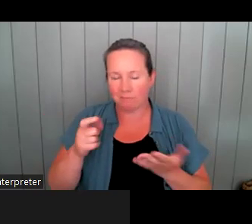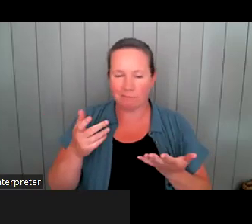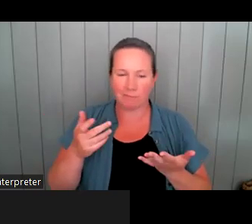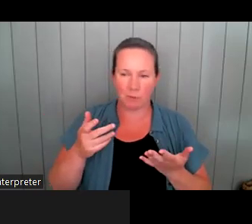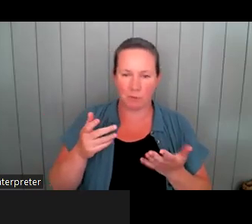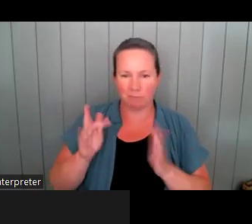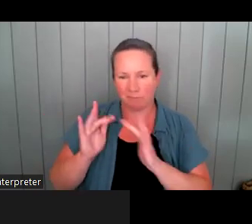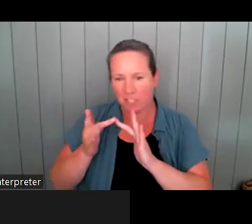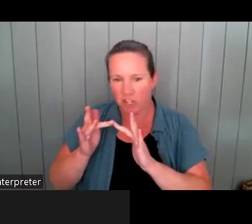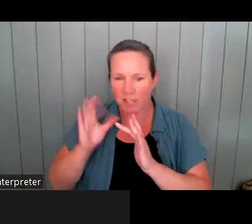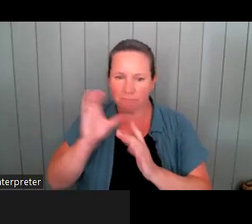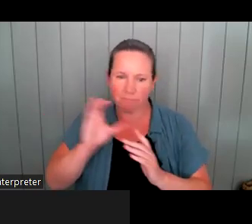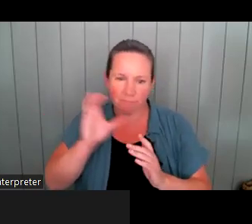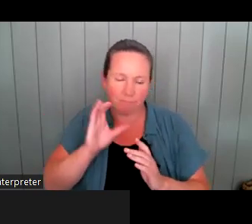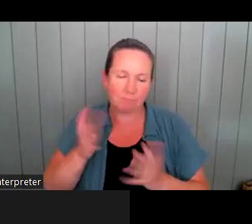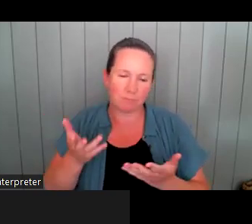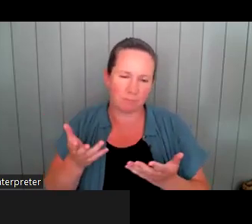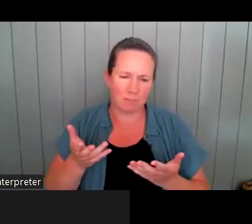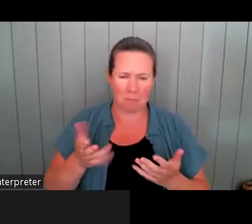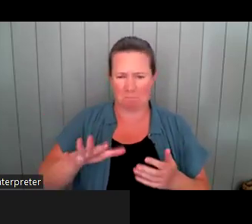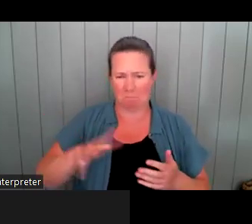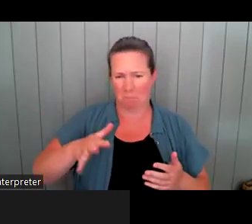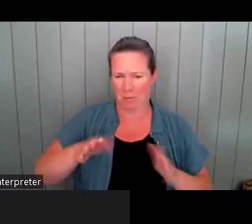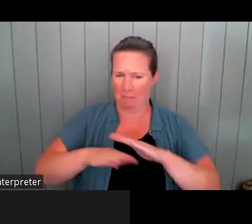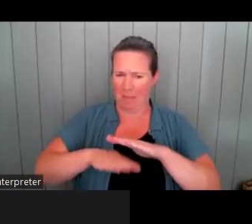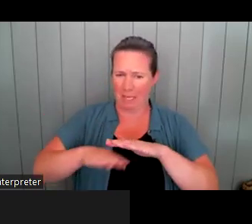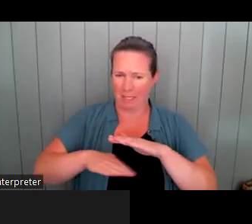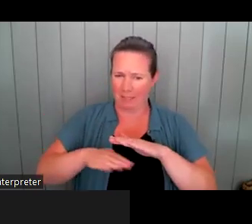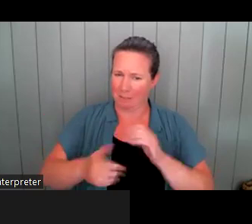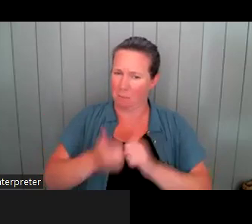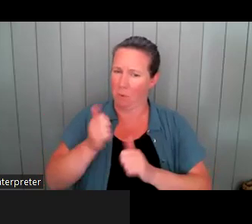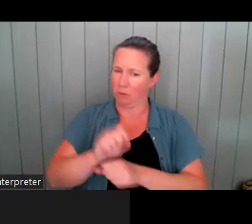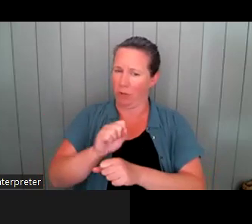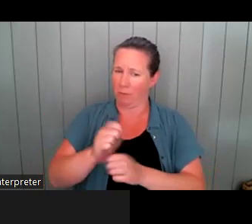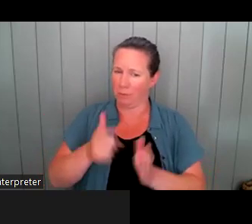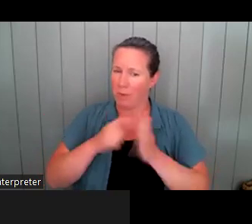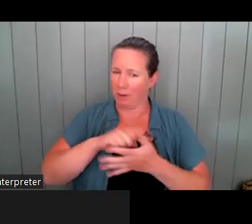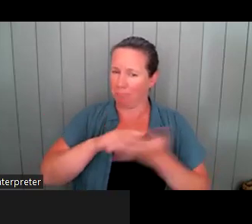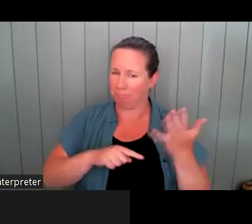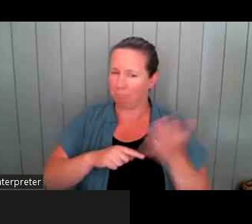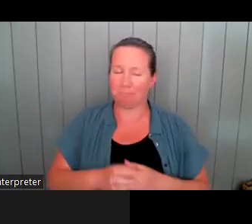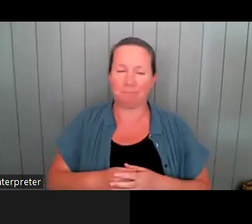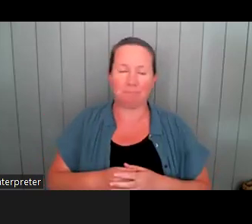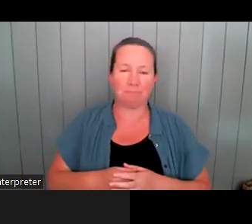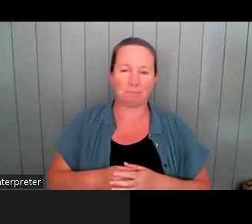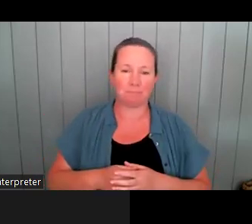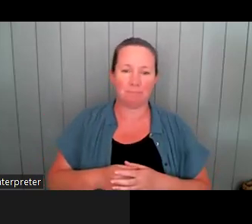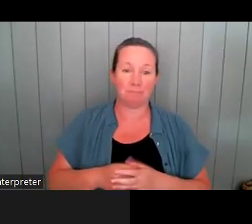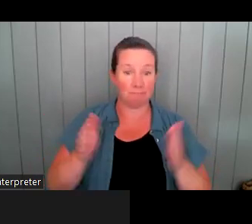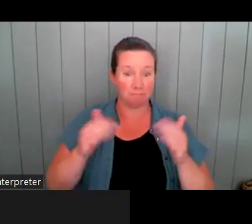those are some ones that, are pretty basic for most jobs. Mm-hmm. We look at education.